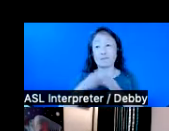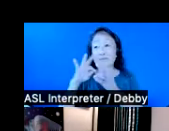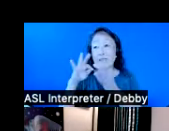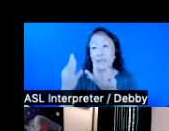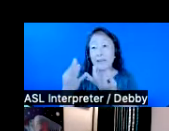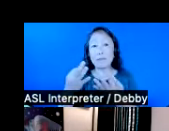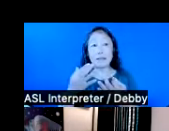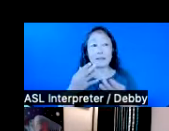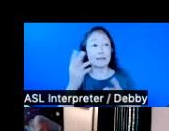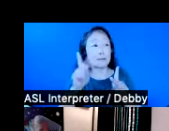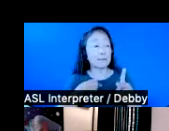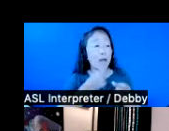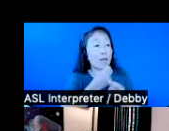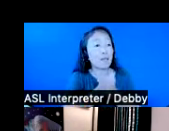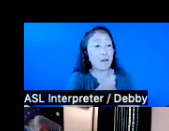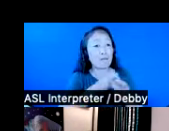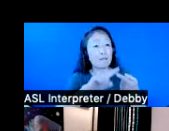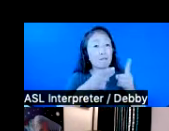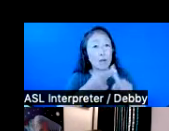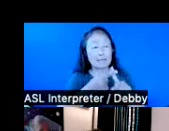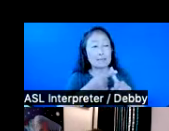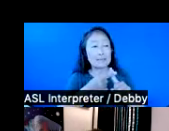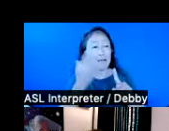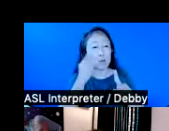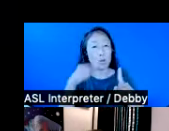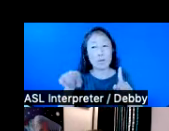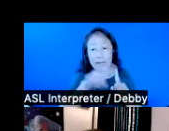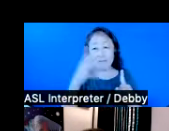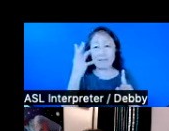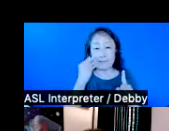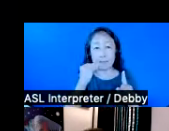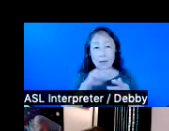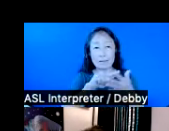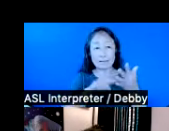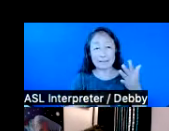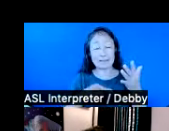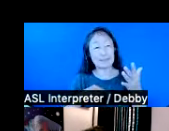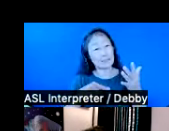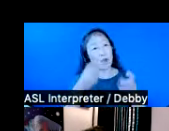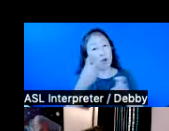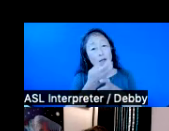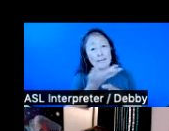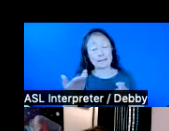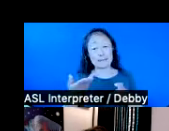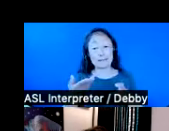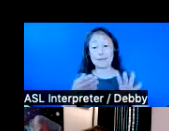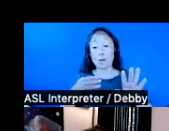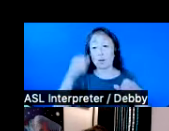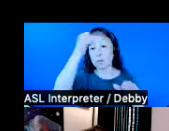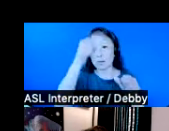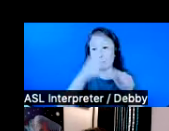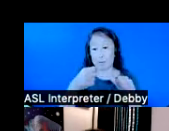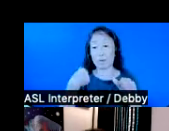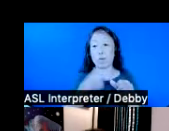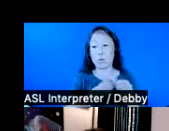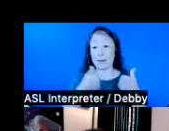family members, friends. So remember, this is not, there are advocates that are available to